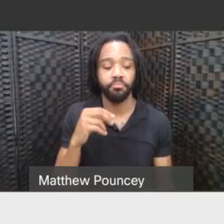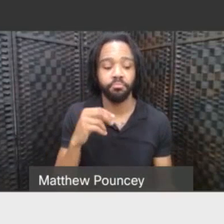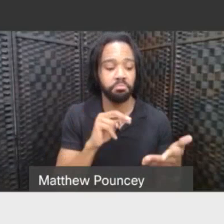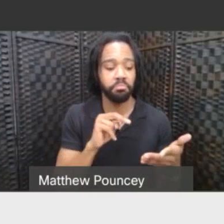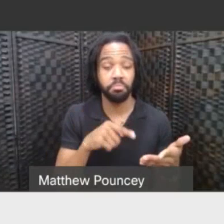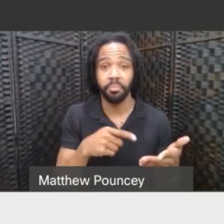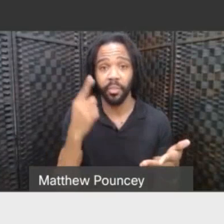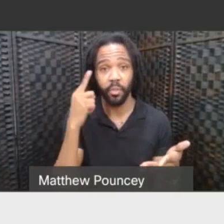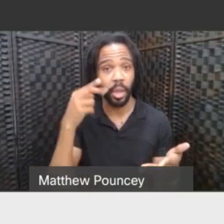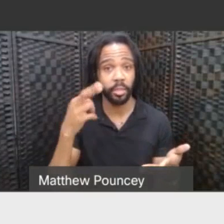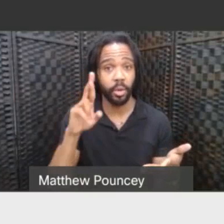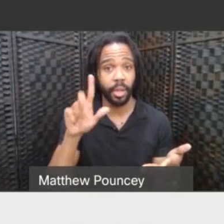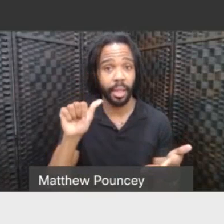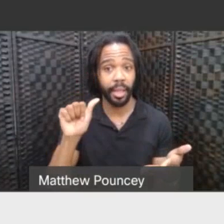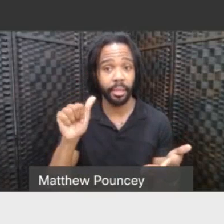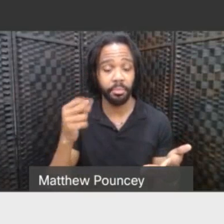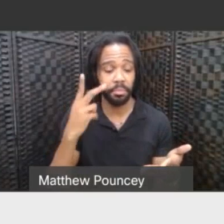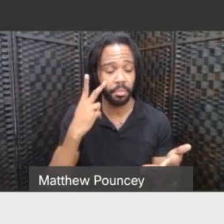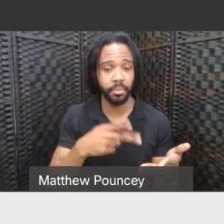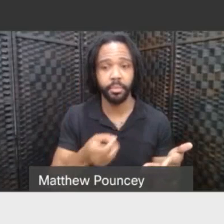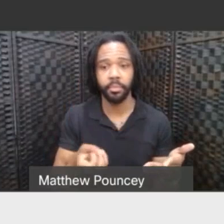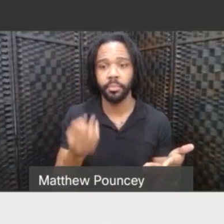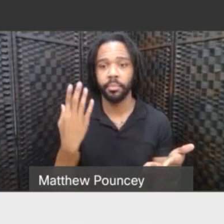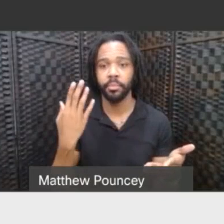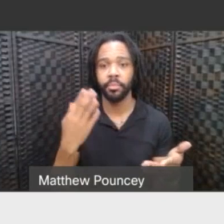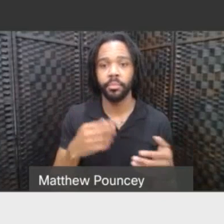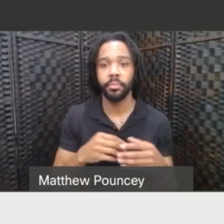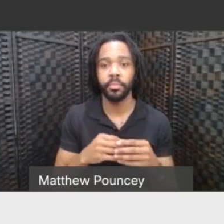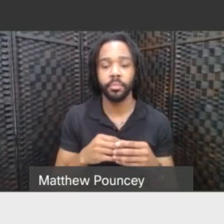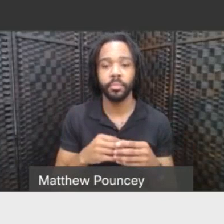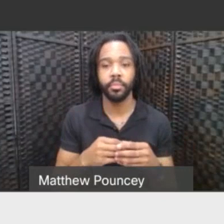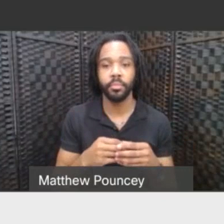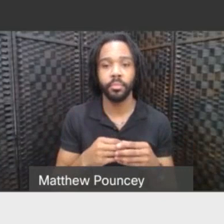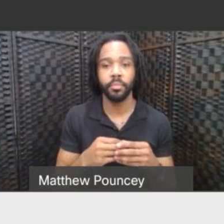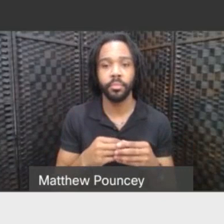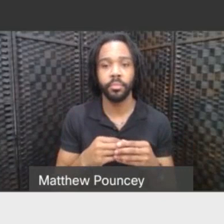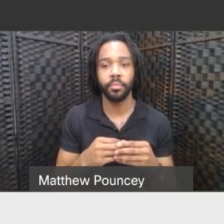appears for HRLA, There were